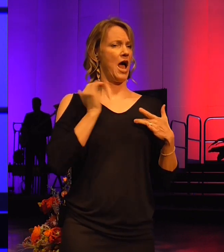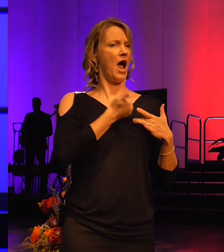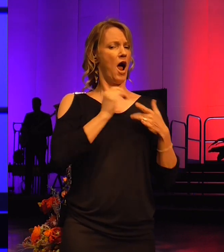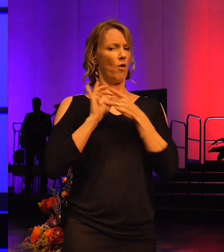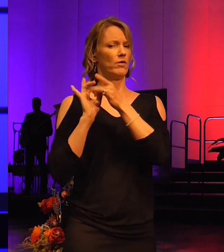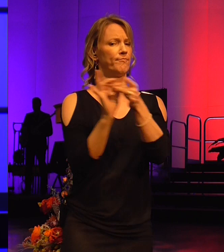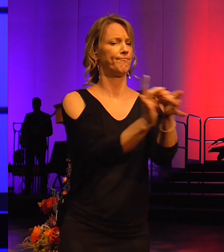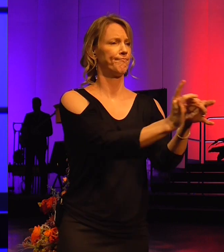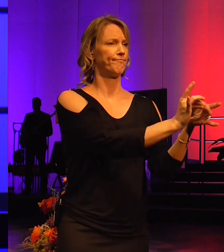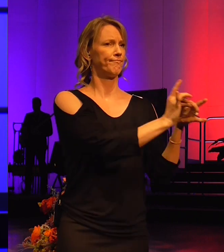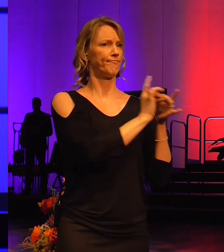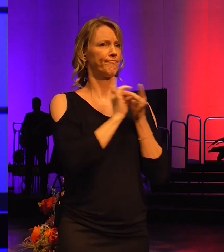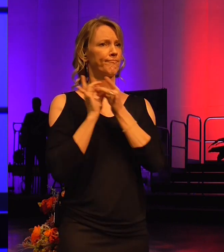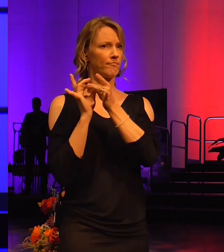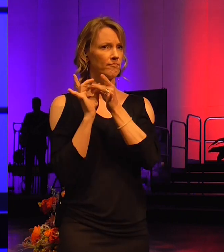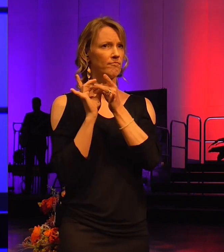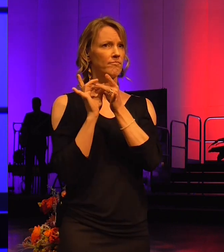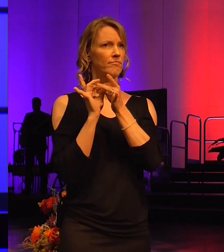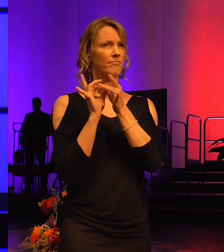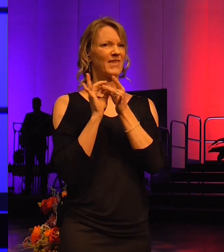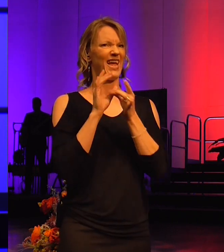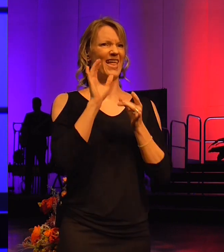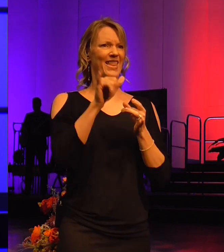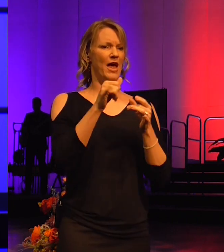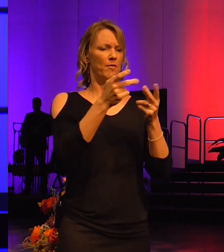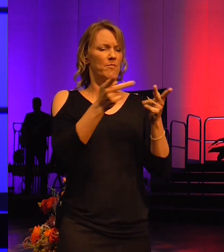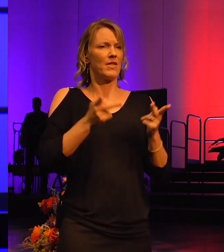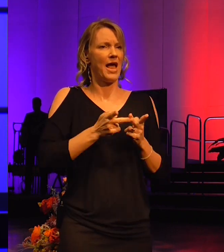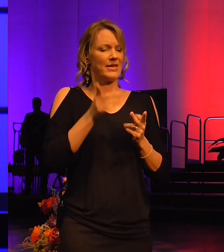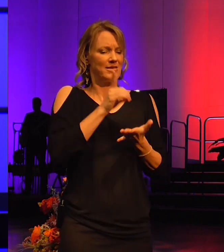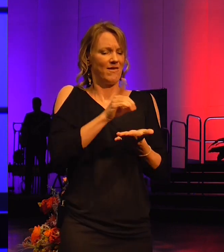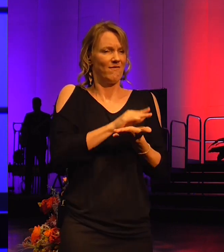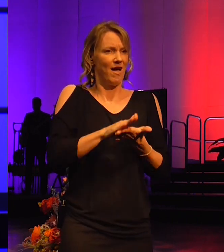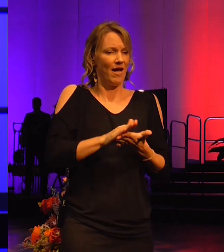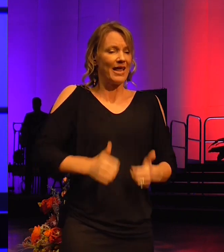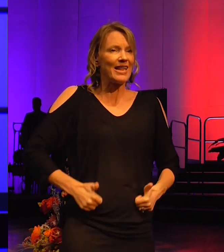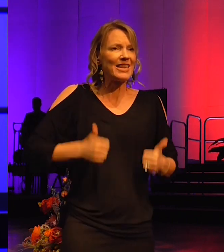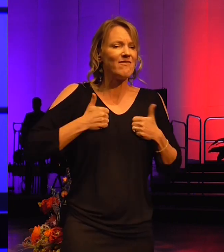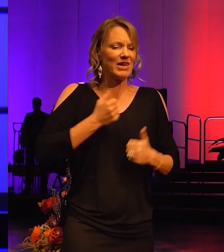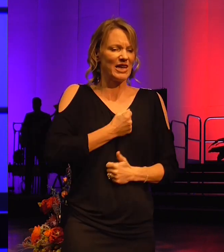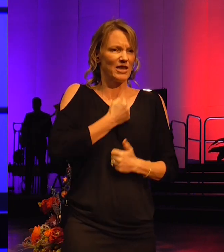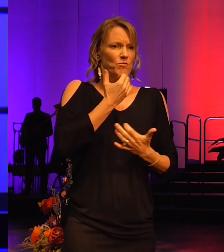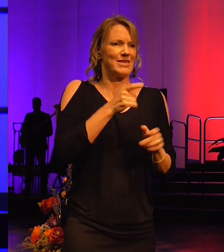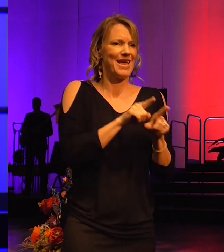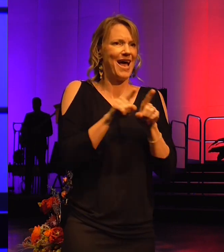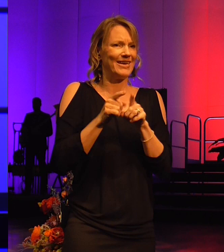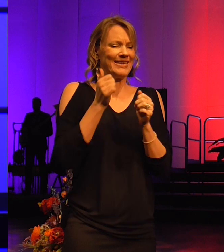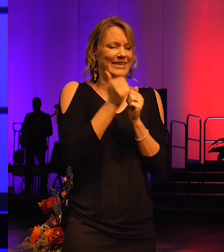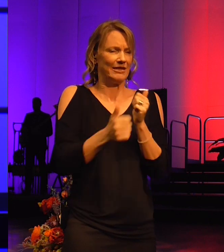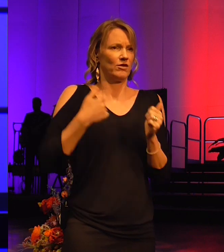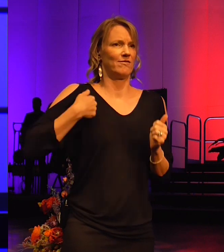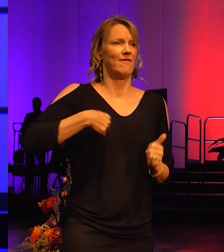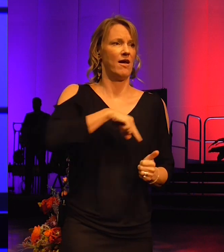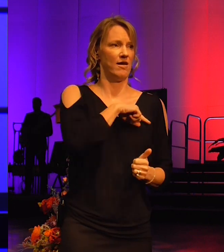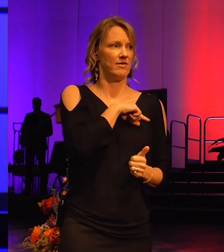united, and the state of the divine, living, expressing as each one of